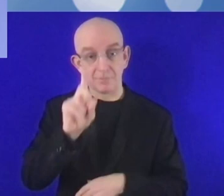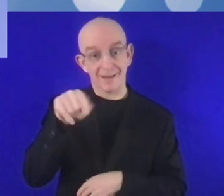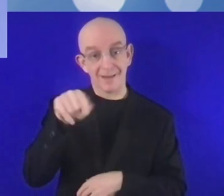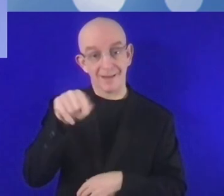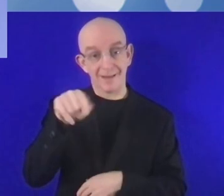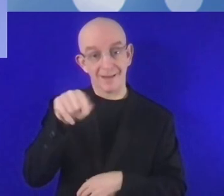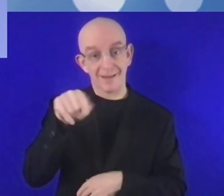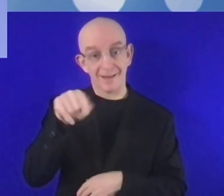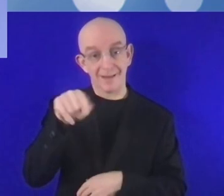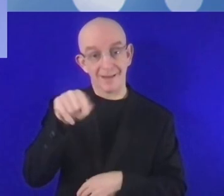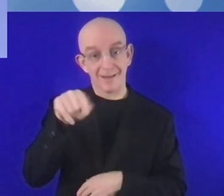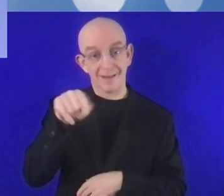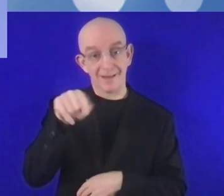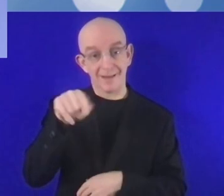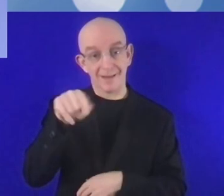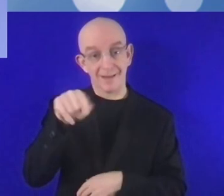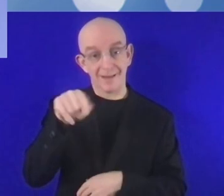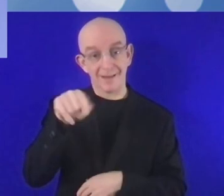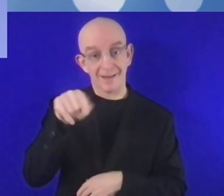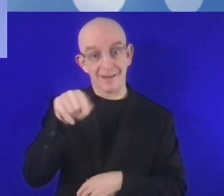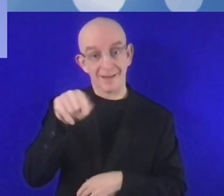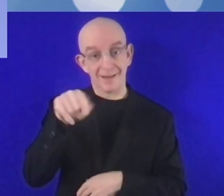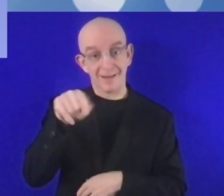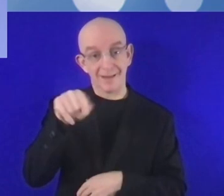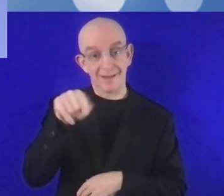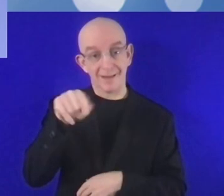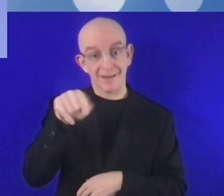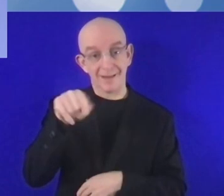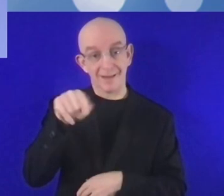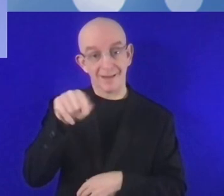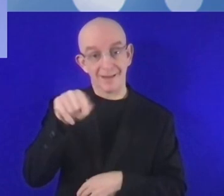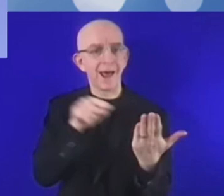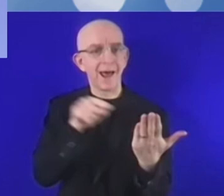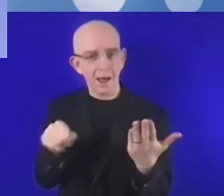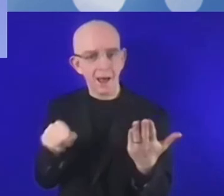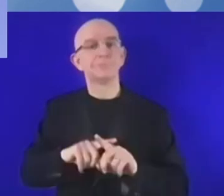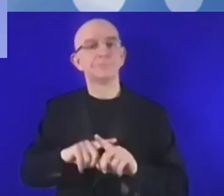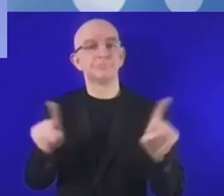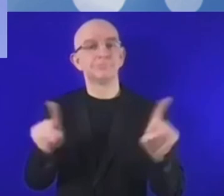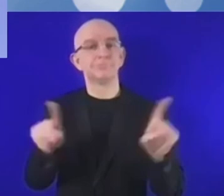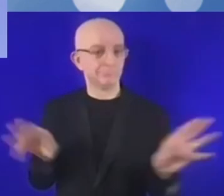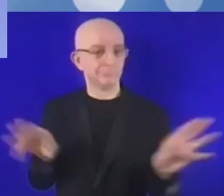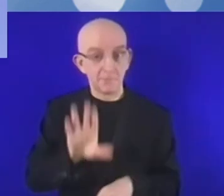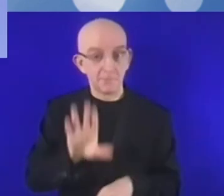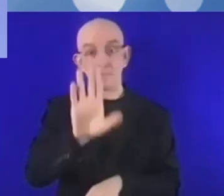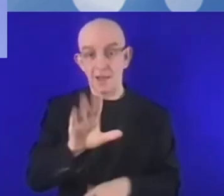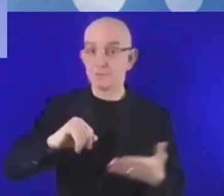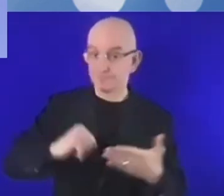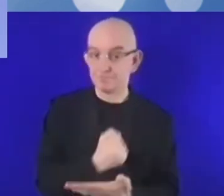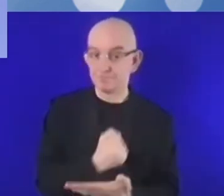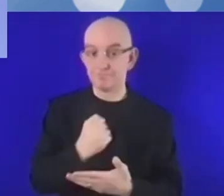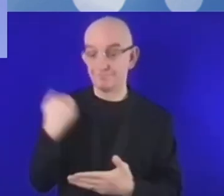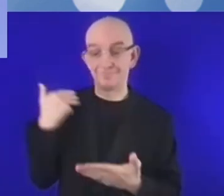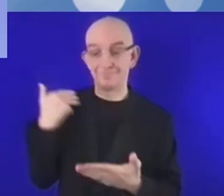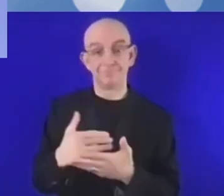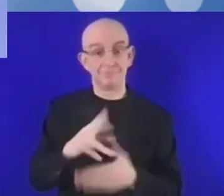Unfortunately, in the second half of the 20th century, we let this overall quality of music go down quite rapidly. And unfortunately, it left